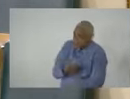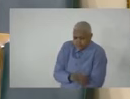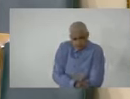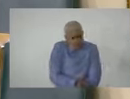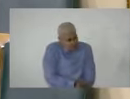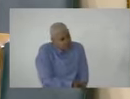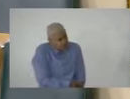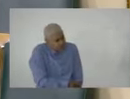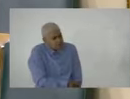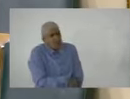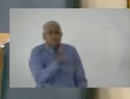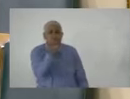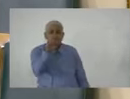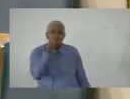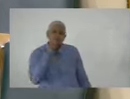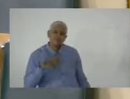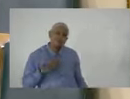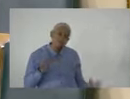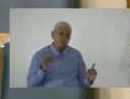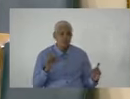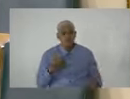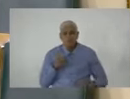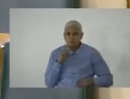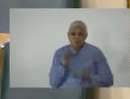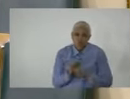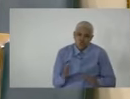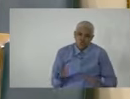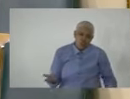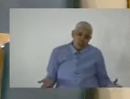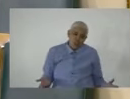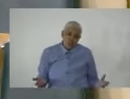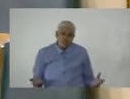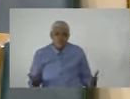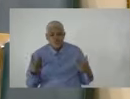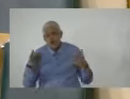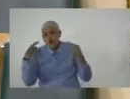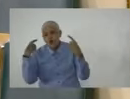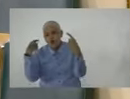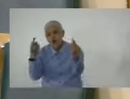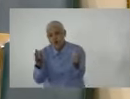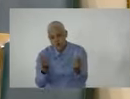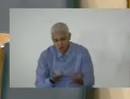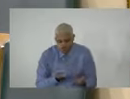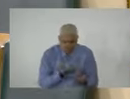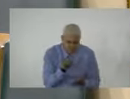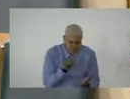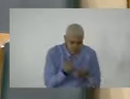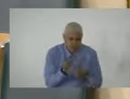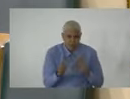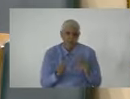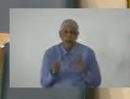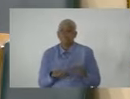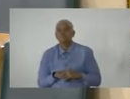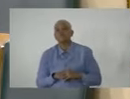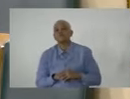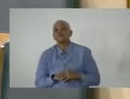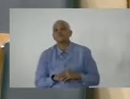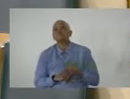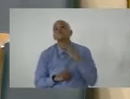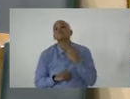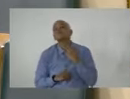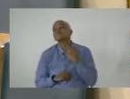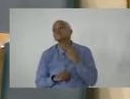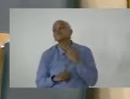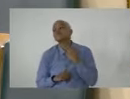Now, Madam Speaker, I made sure to go and talk with the people. Because